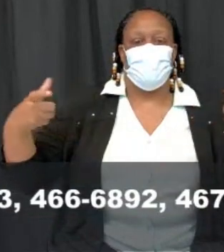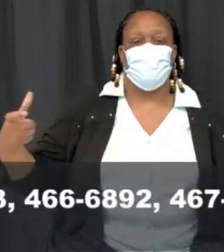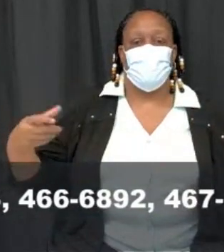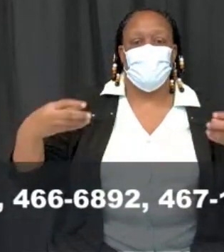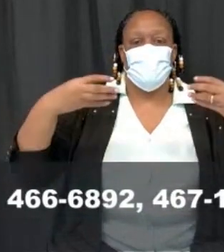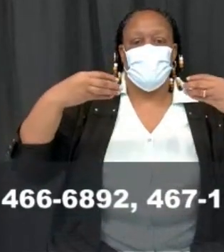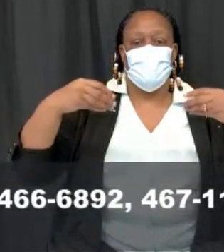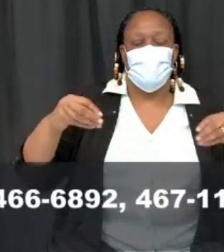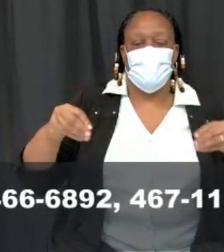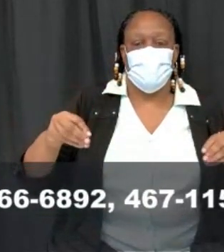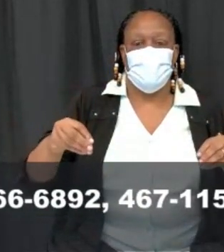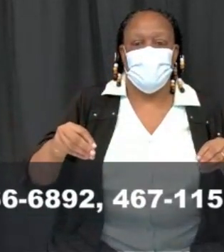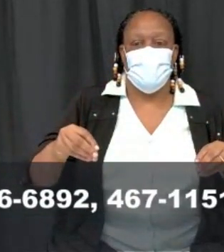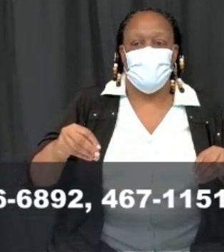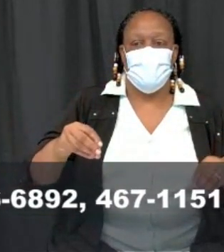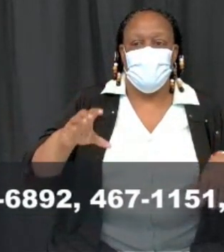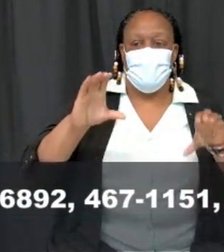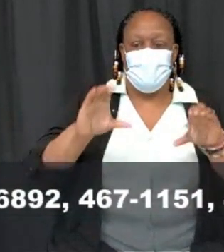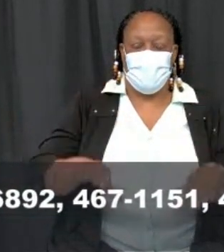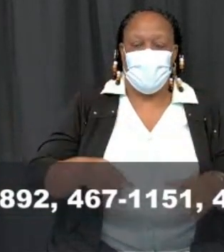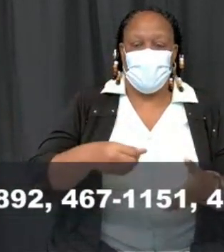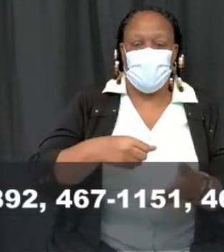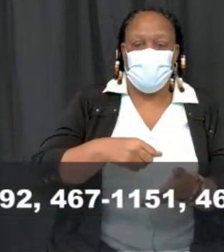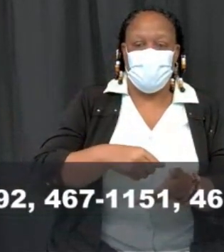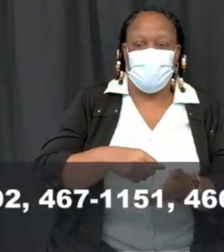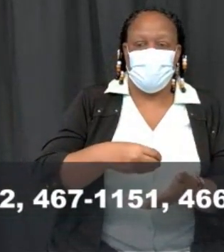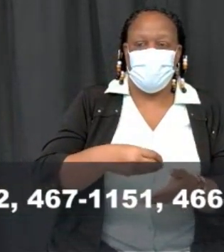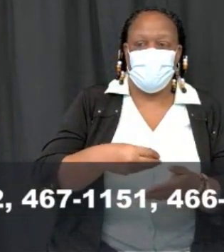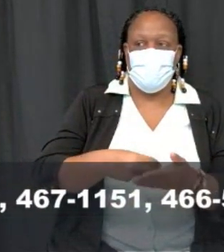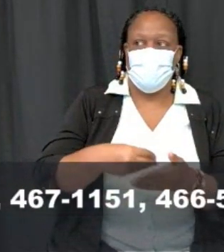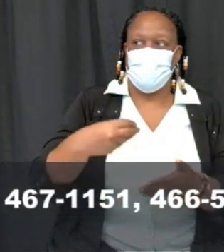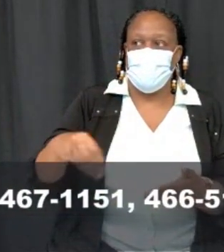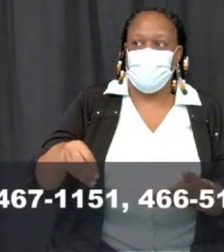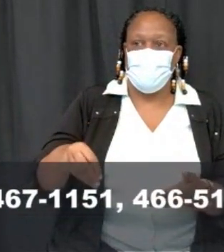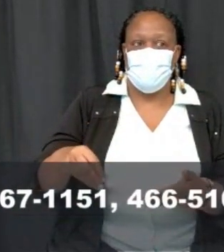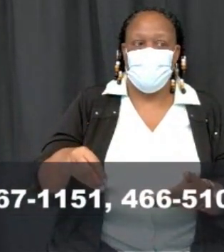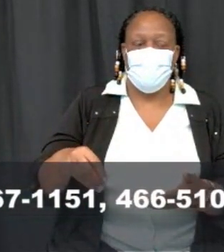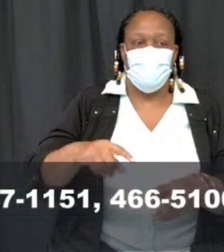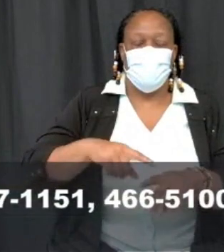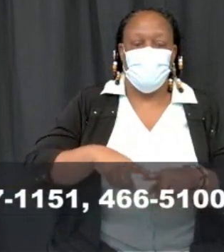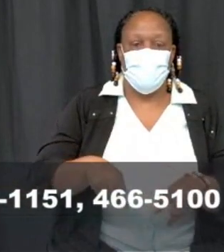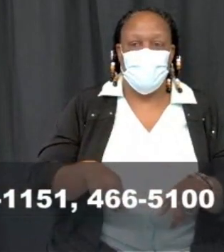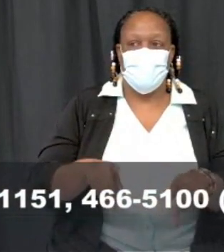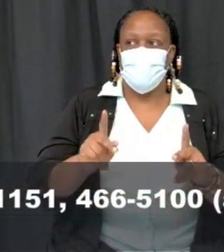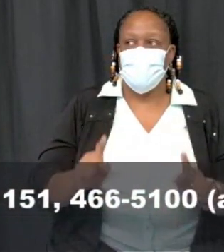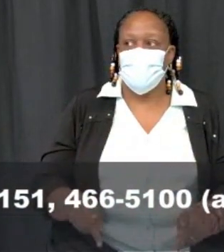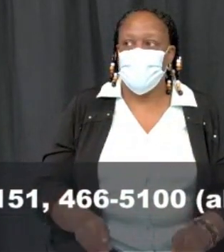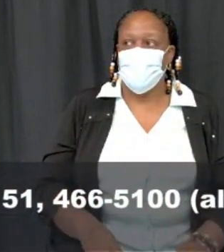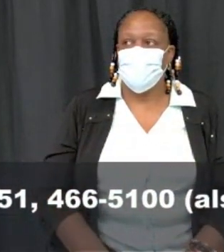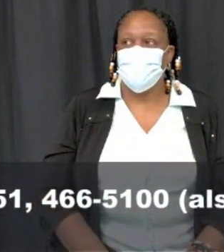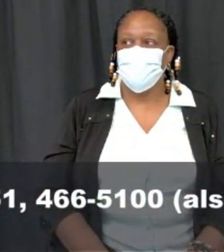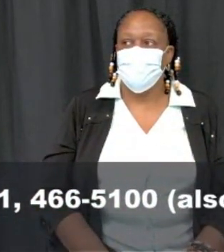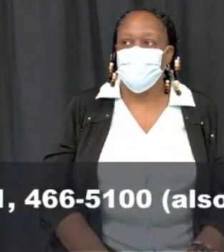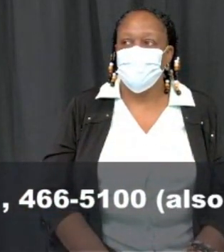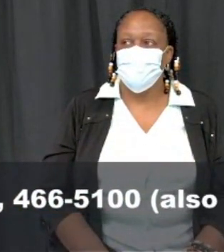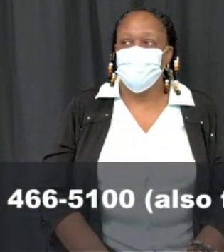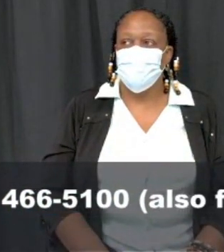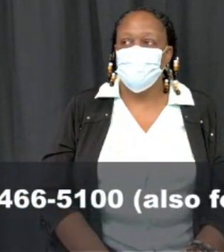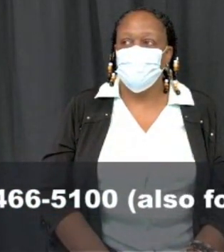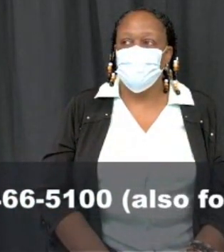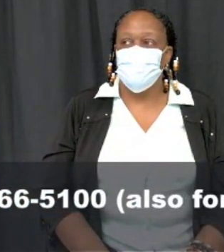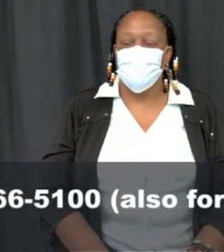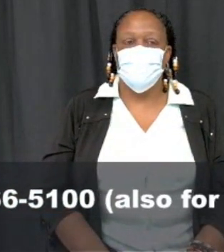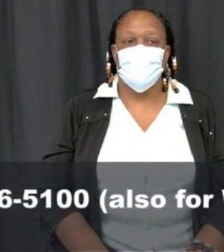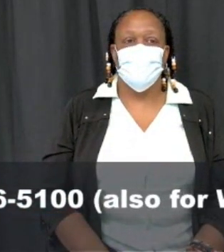temporary suspension of retail licenses is not a ban on the consumption of alcohol, but rather a measure to prevent the type